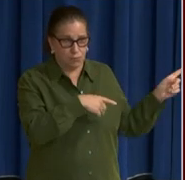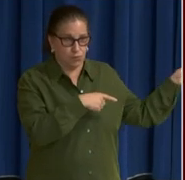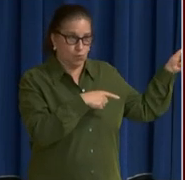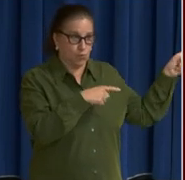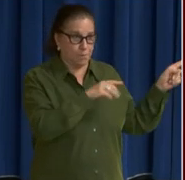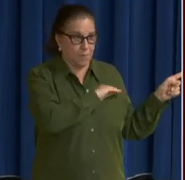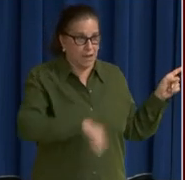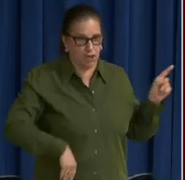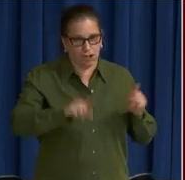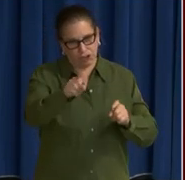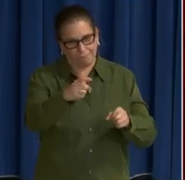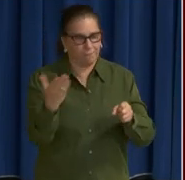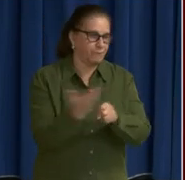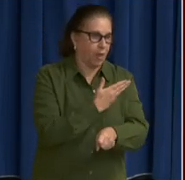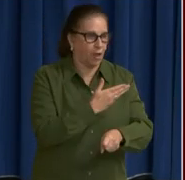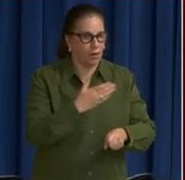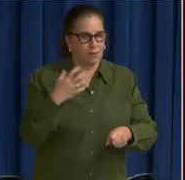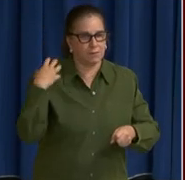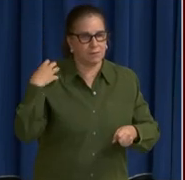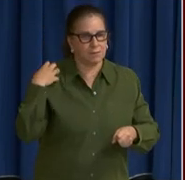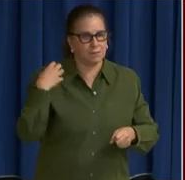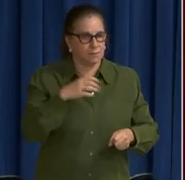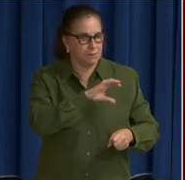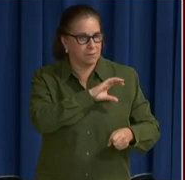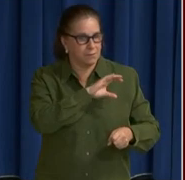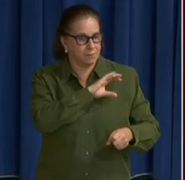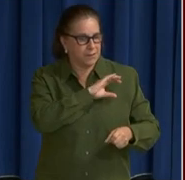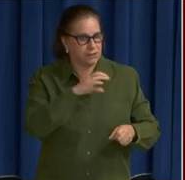I don't say anything to them.